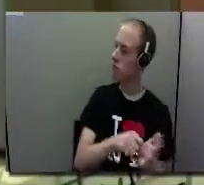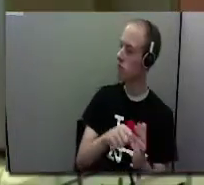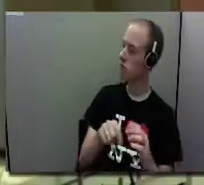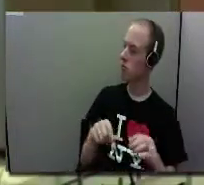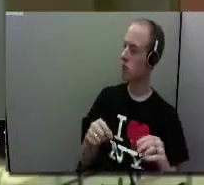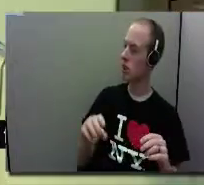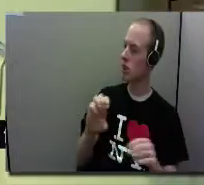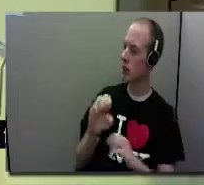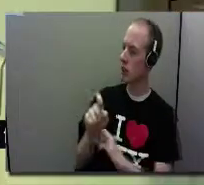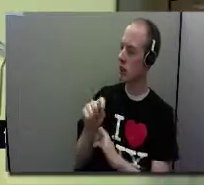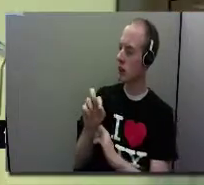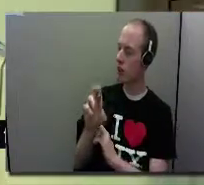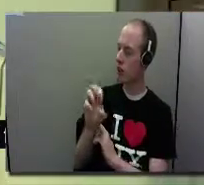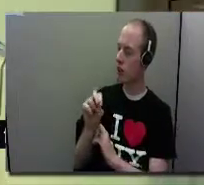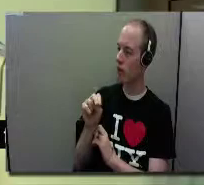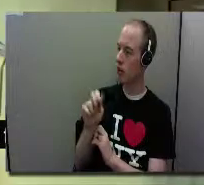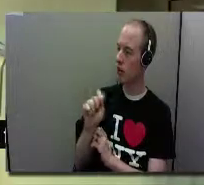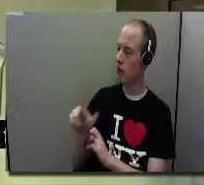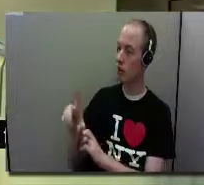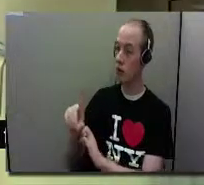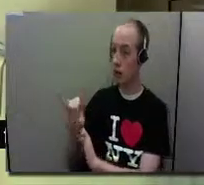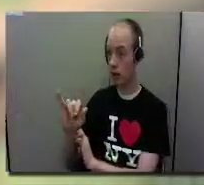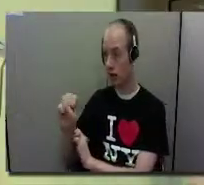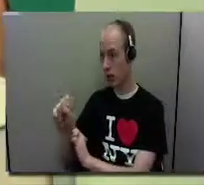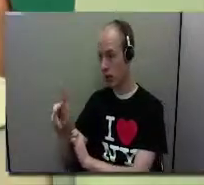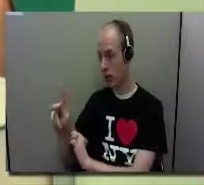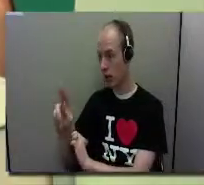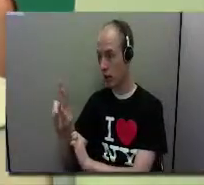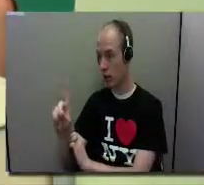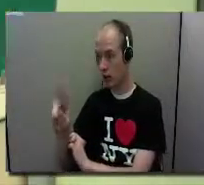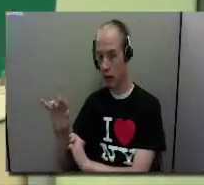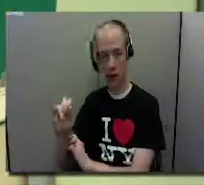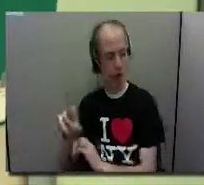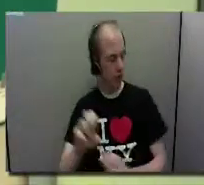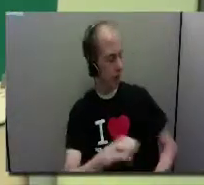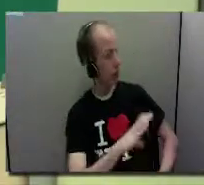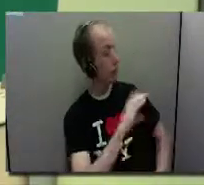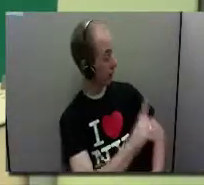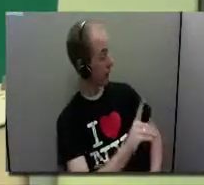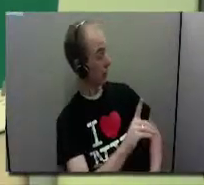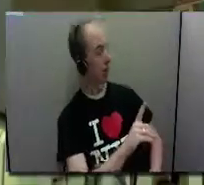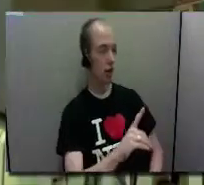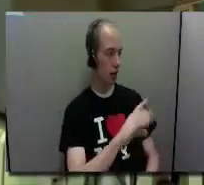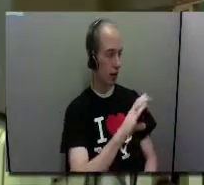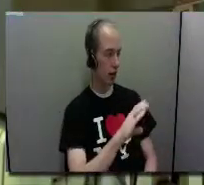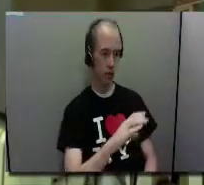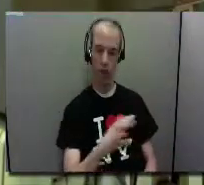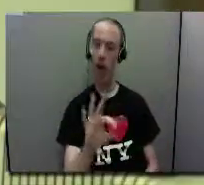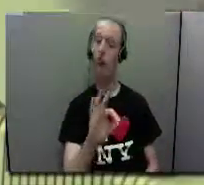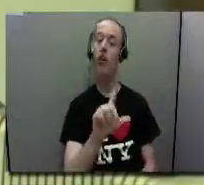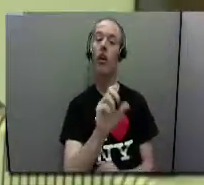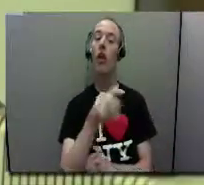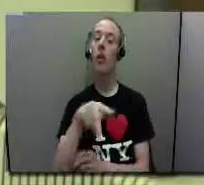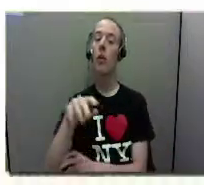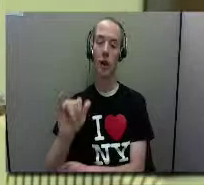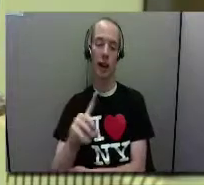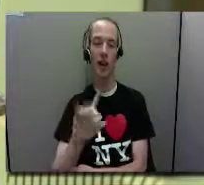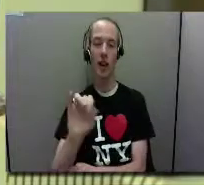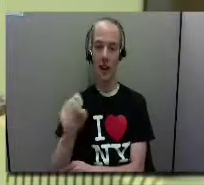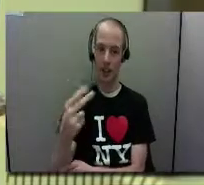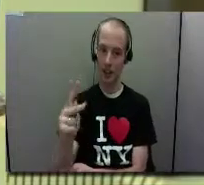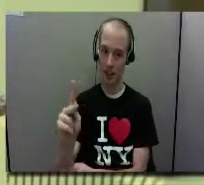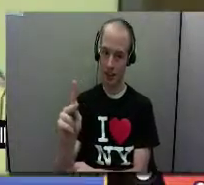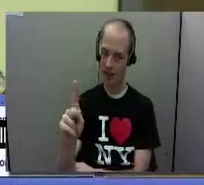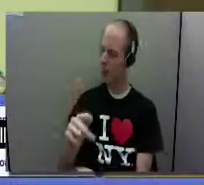disk drives. They're actually used for this. A CD. It's a CD case. A floppy disk. Oh, floppy disk. It was